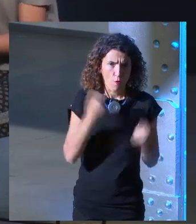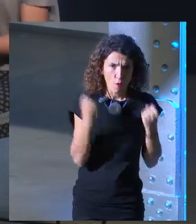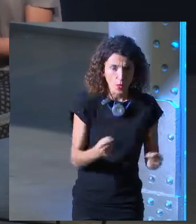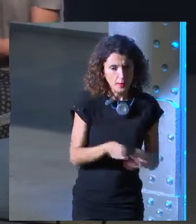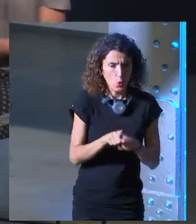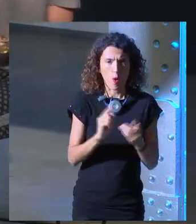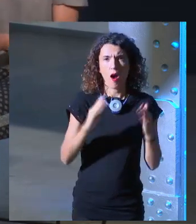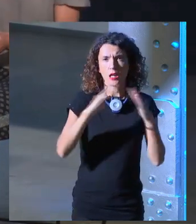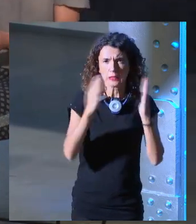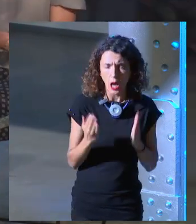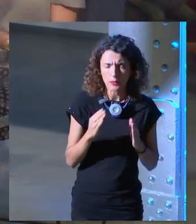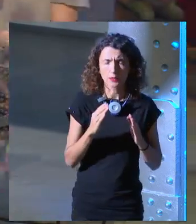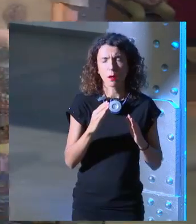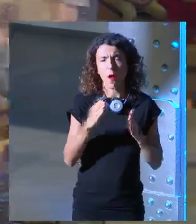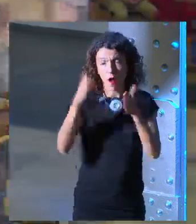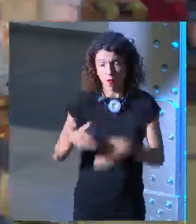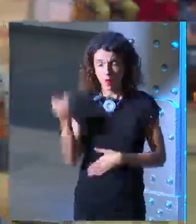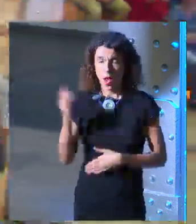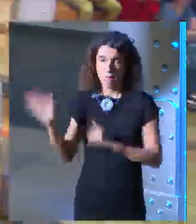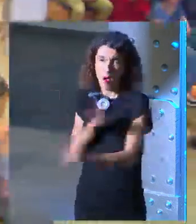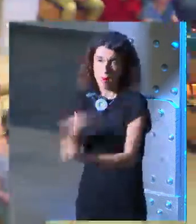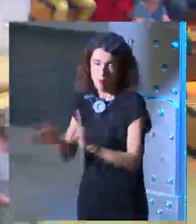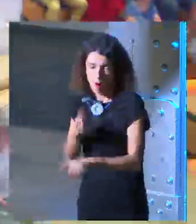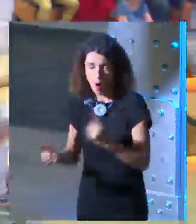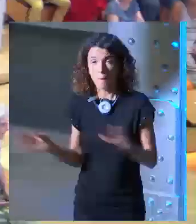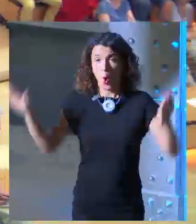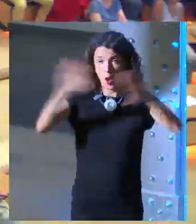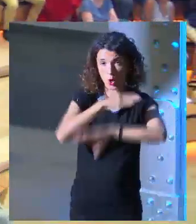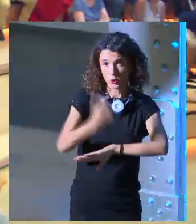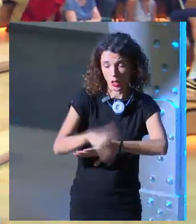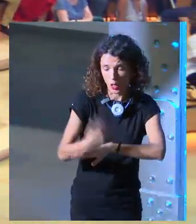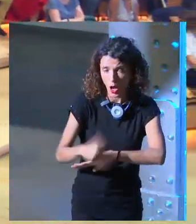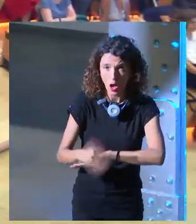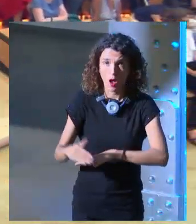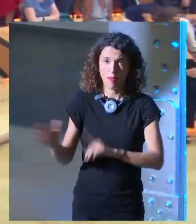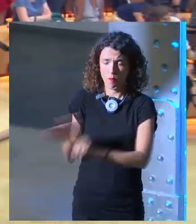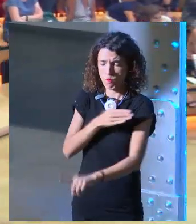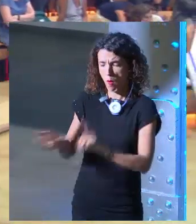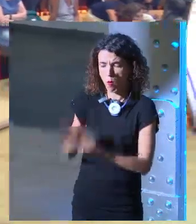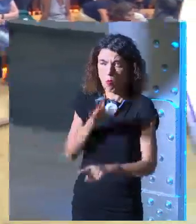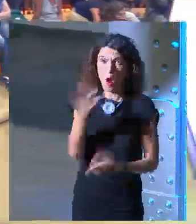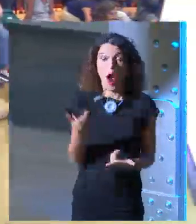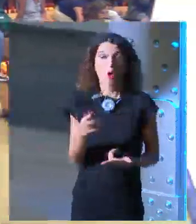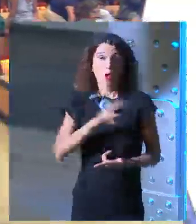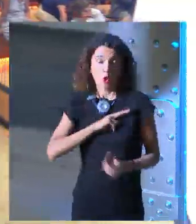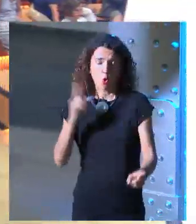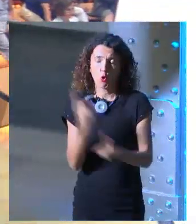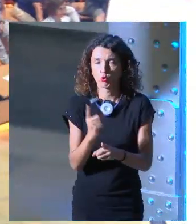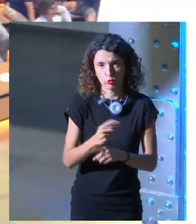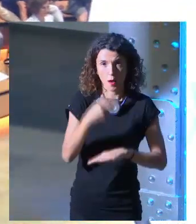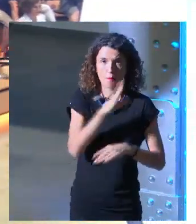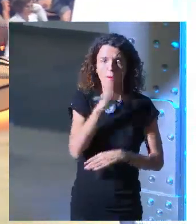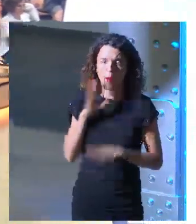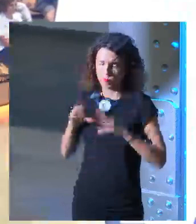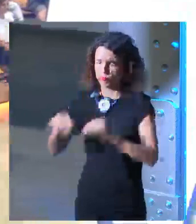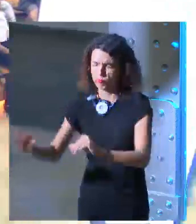was a condemnation for her, because she used to spend whole nights out on the street punished